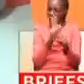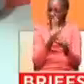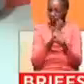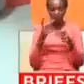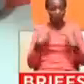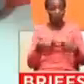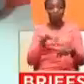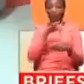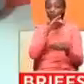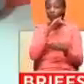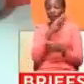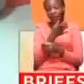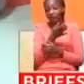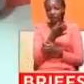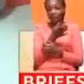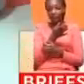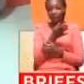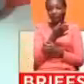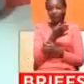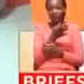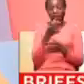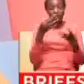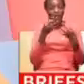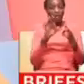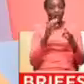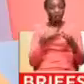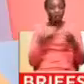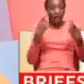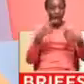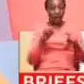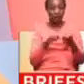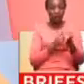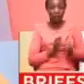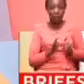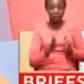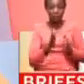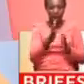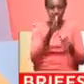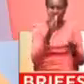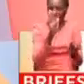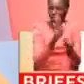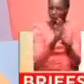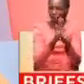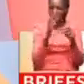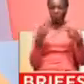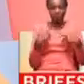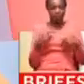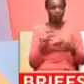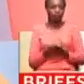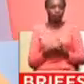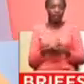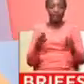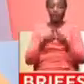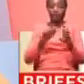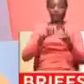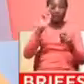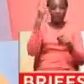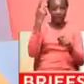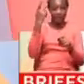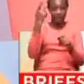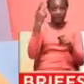Uganda. If I was to make them line up, there are thousands of them. In Kenya, even